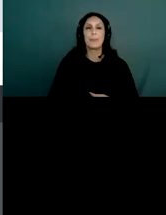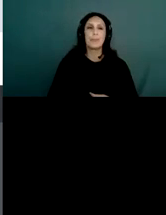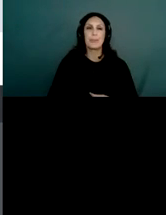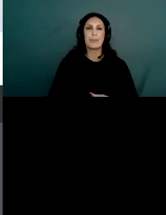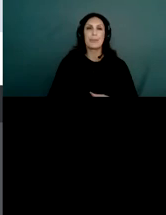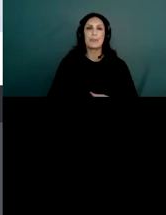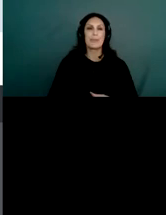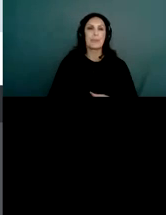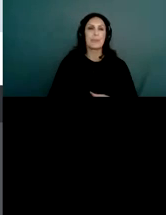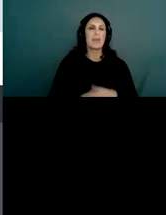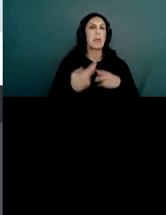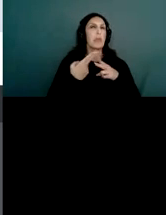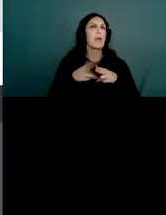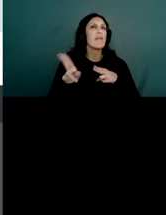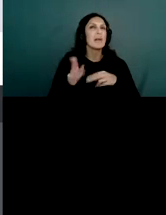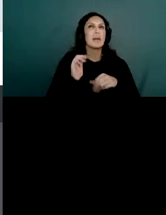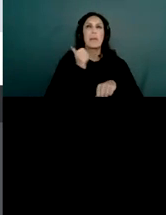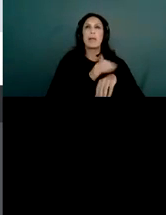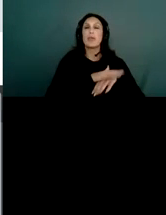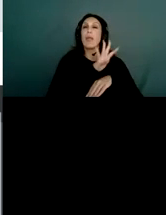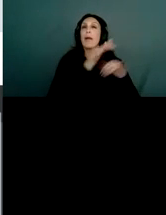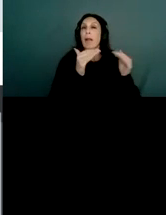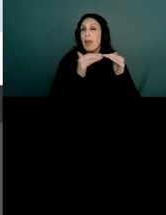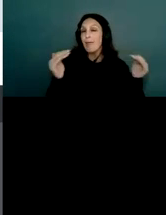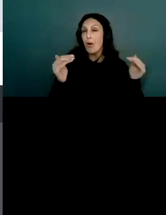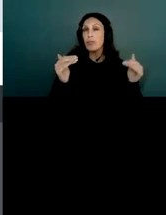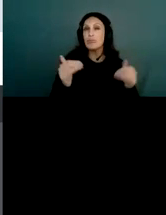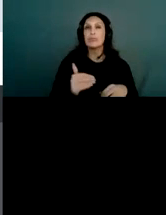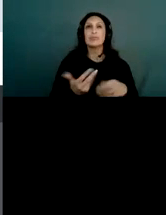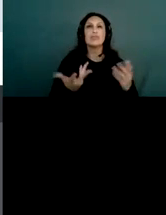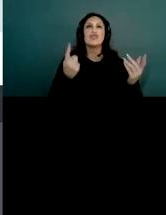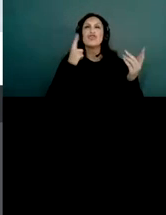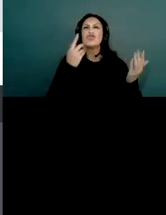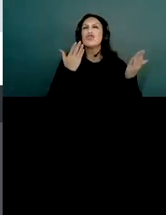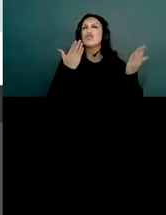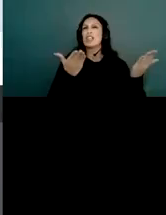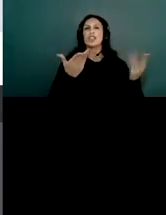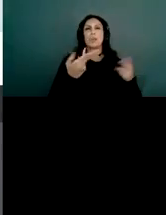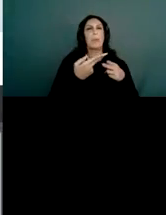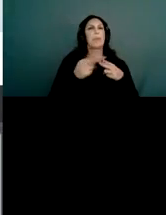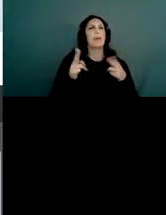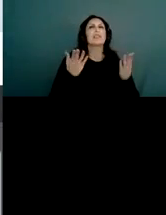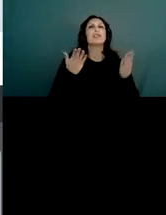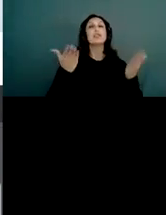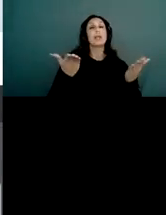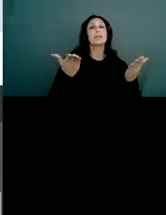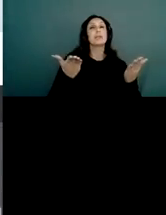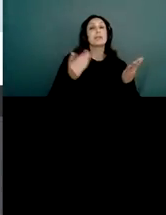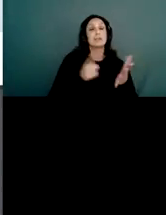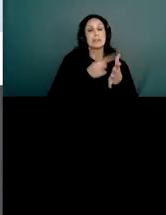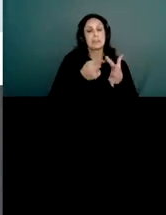quick sheet based on your student's level that gives a quick suggestion of what you can do with your students.